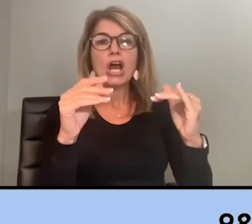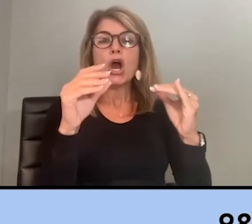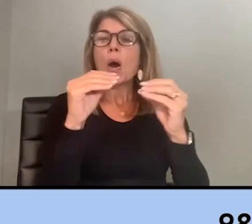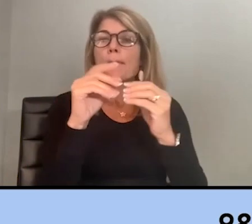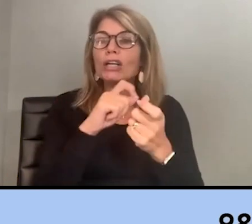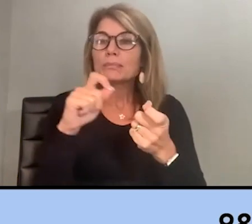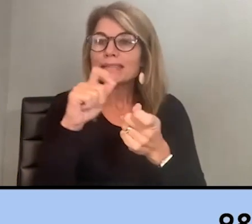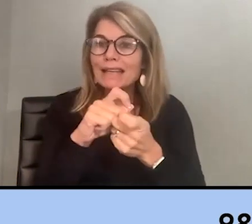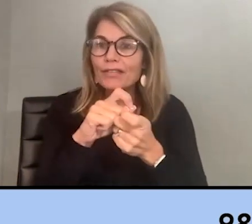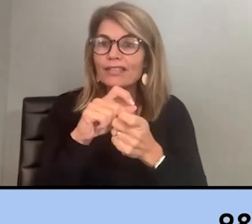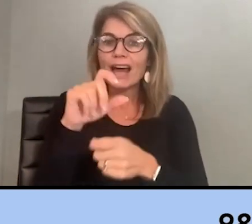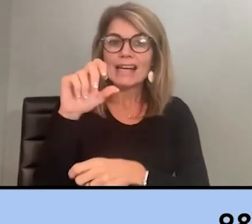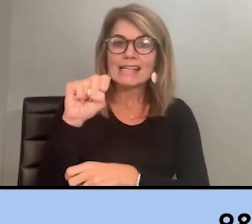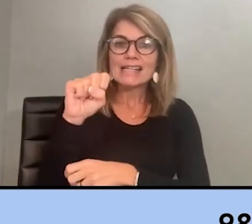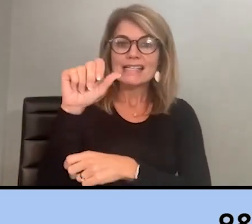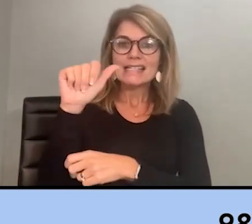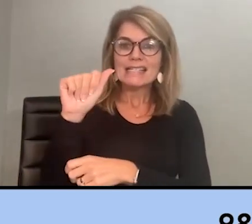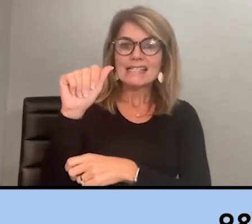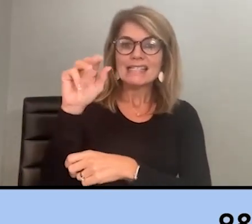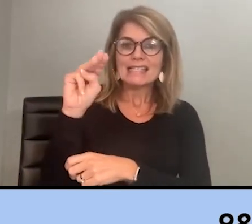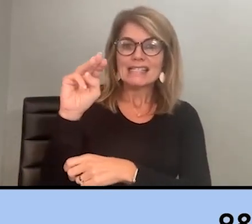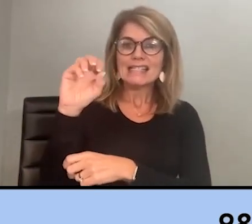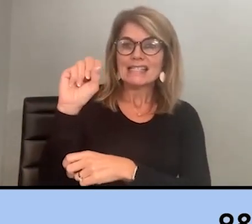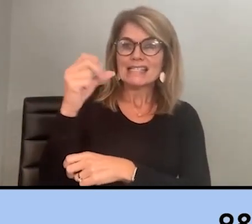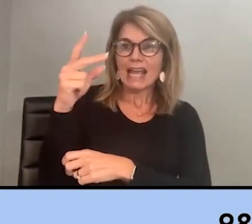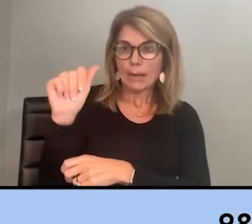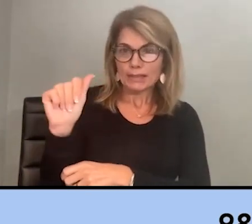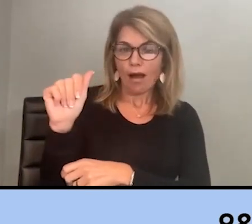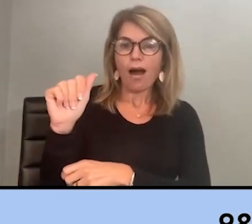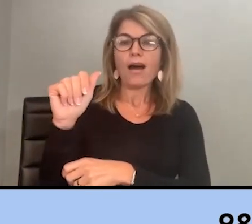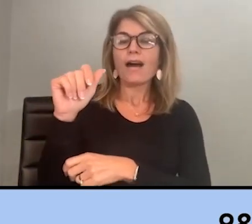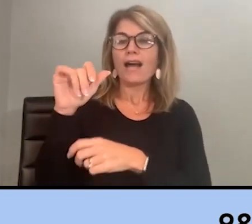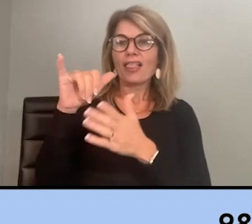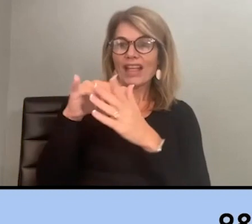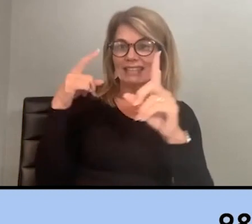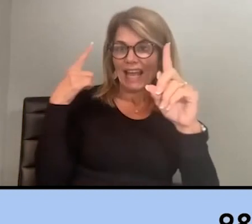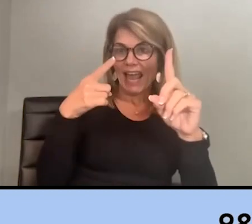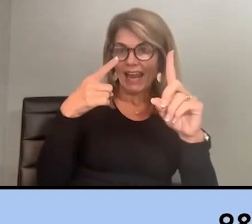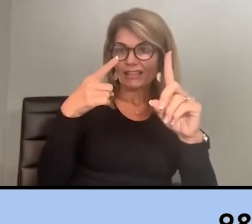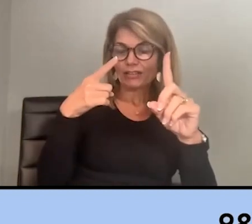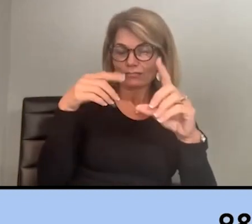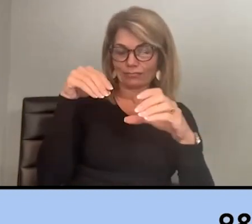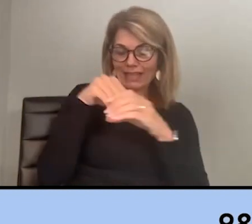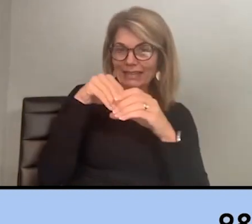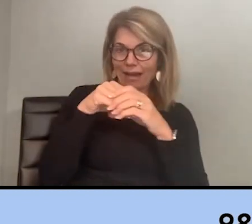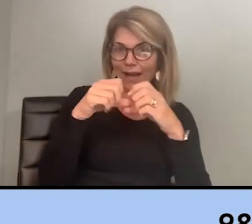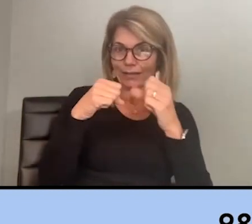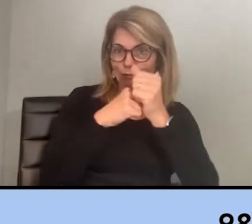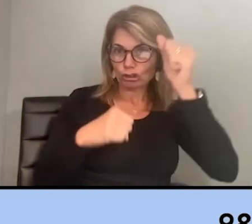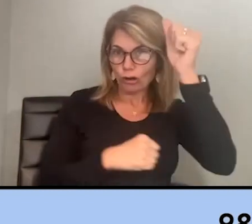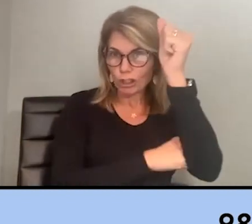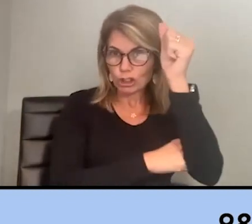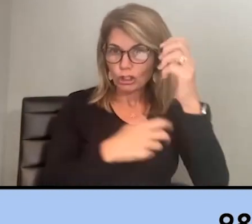ways that SAMHSA has funded or supported, aimed to develop some infrastructure to support this